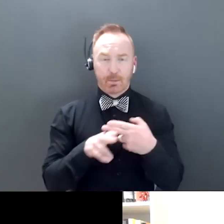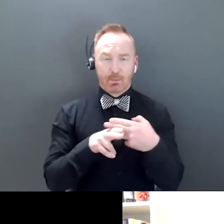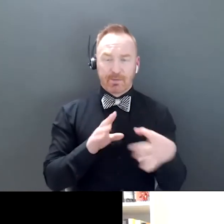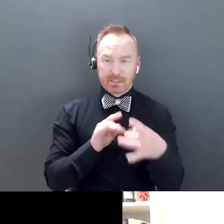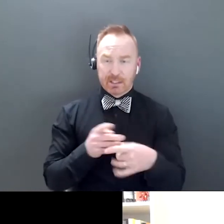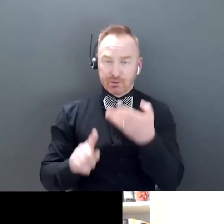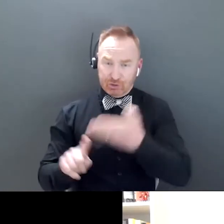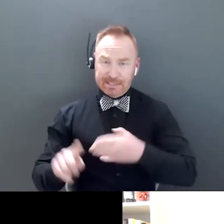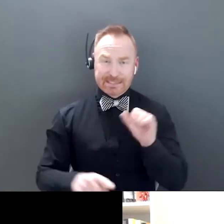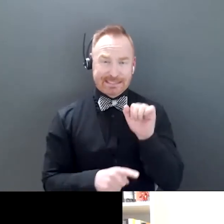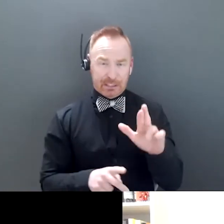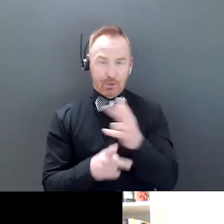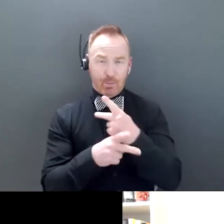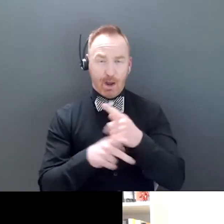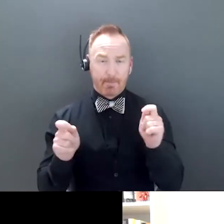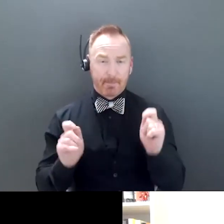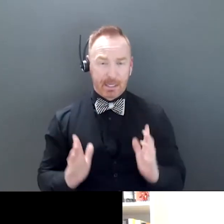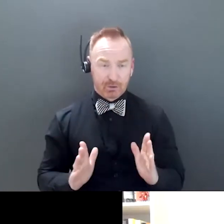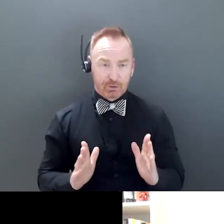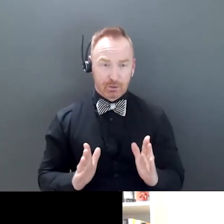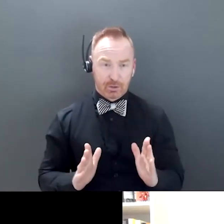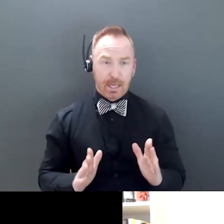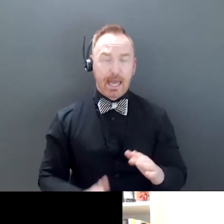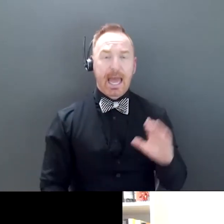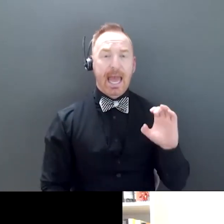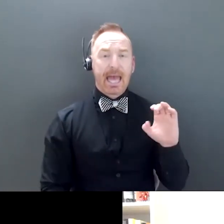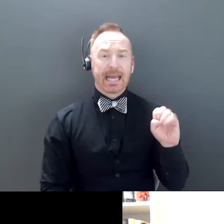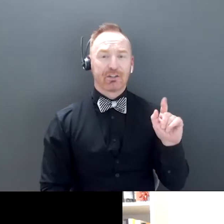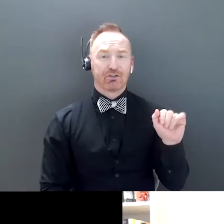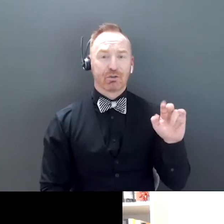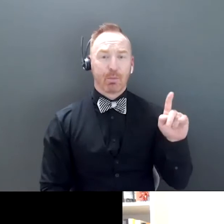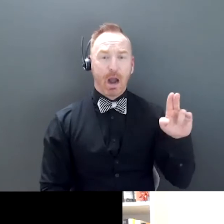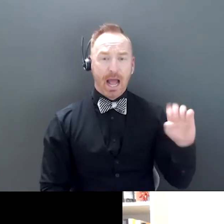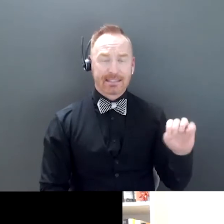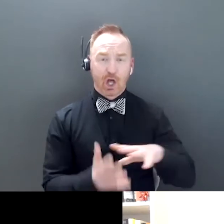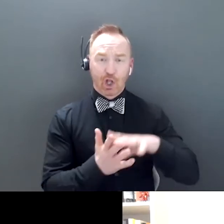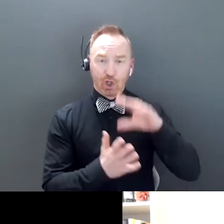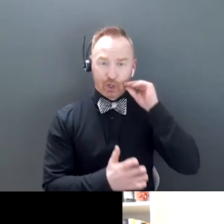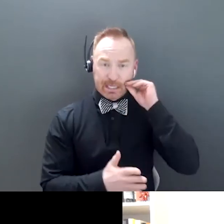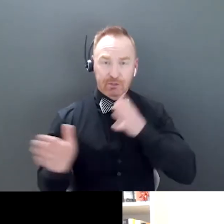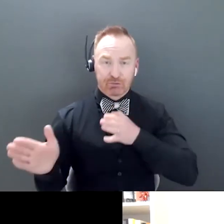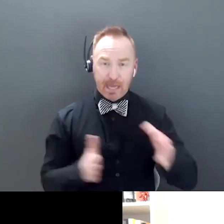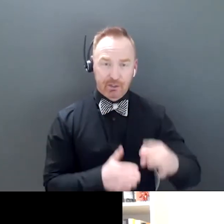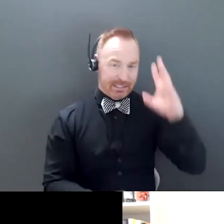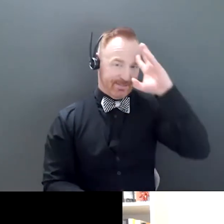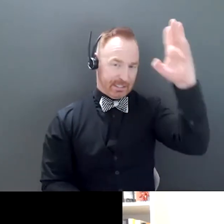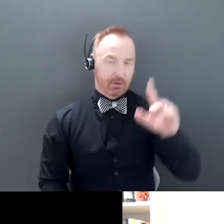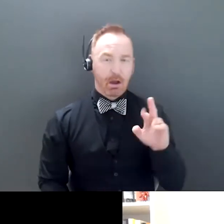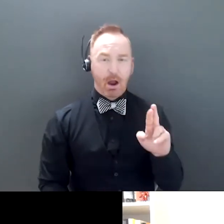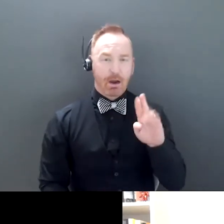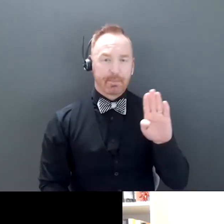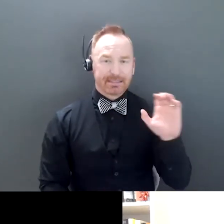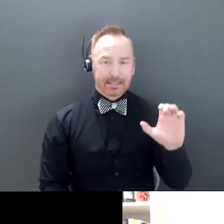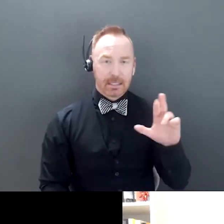Ayesha is a senior product manager in enterprise learning strategy and innovation at RBC Royal Bank. In addition